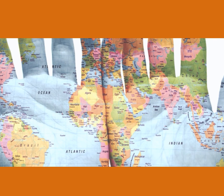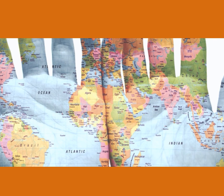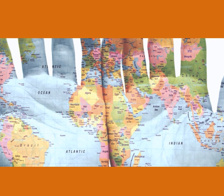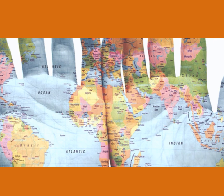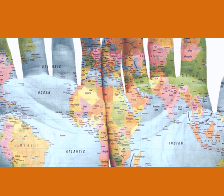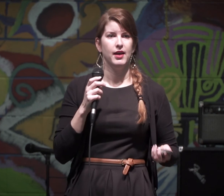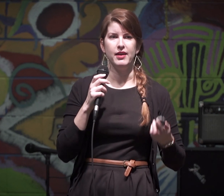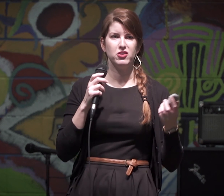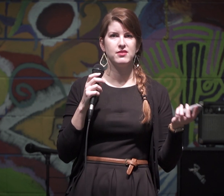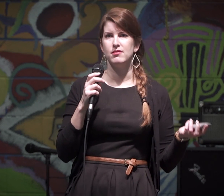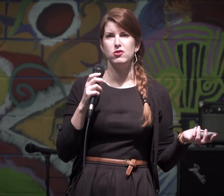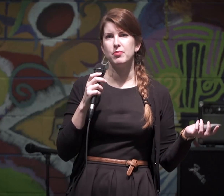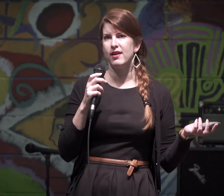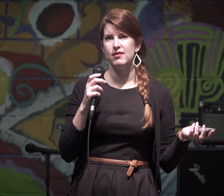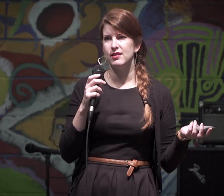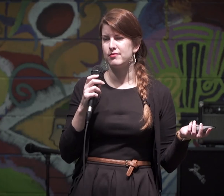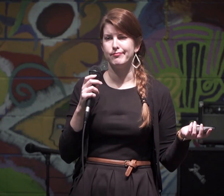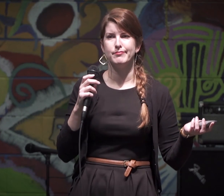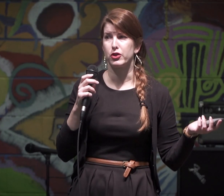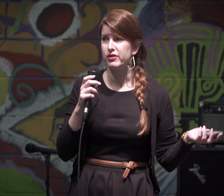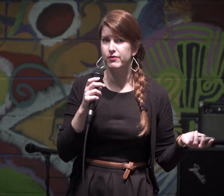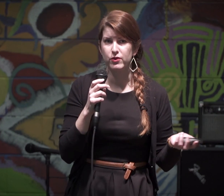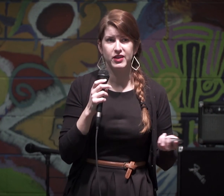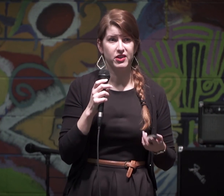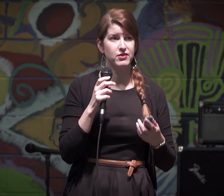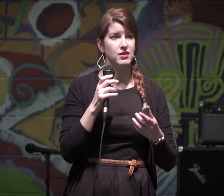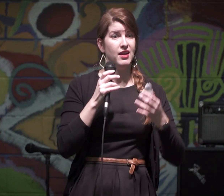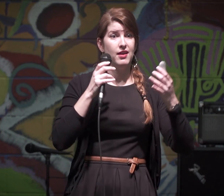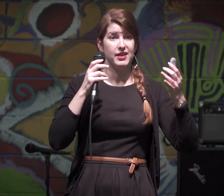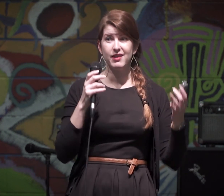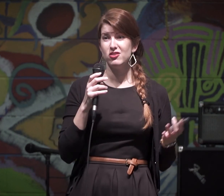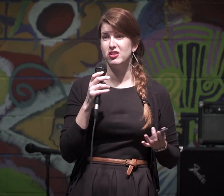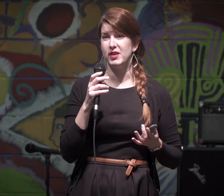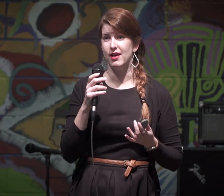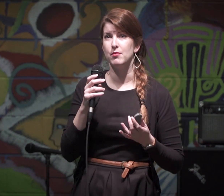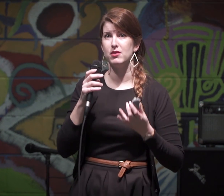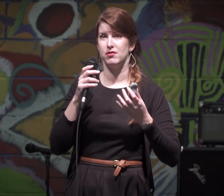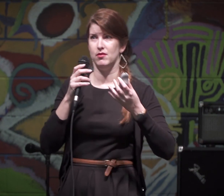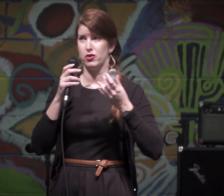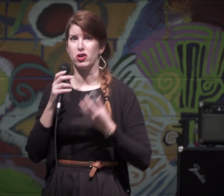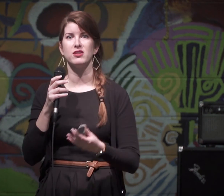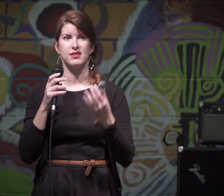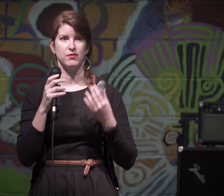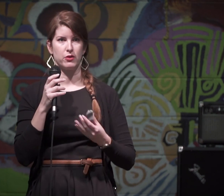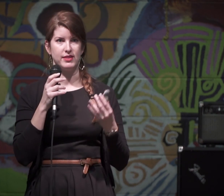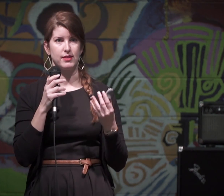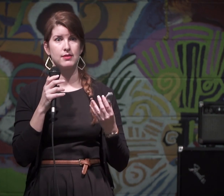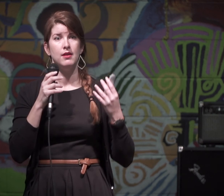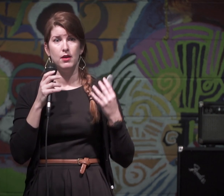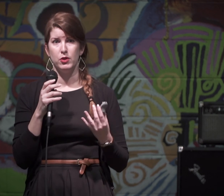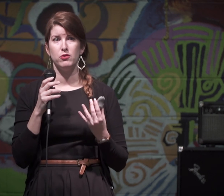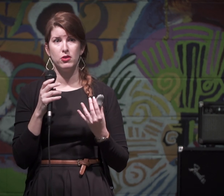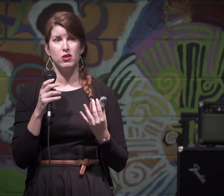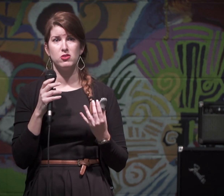of language now. And you can look back in the last 30, 40 years, English has become the currency of